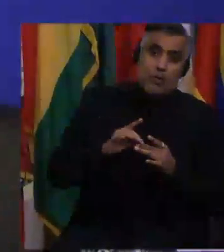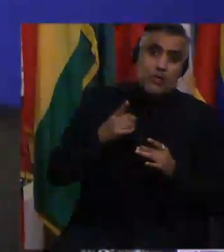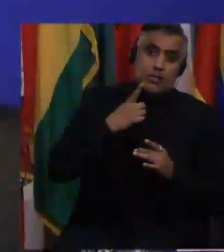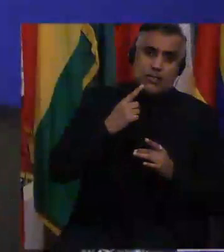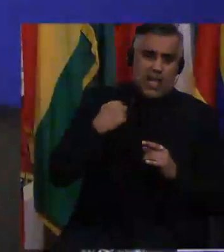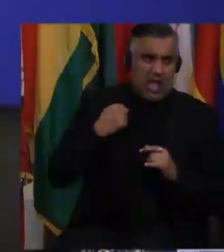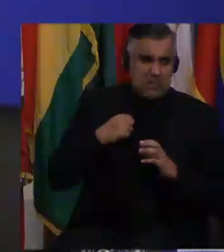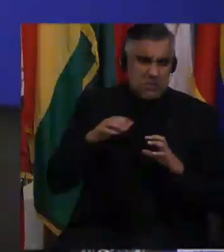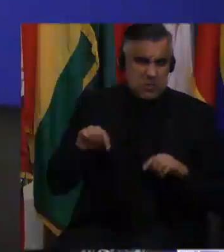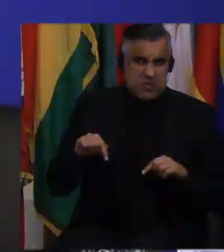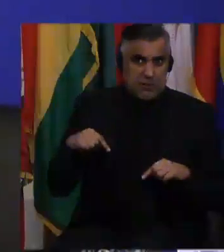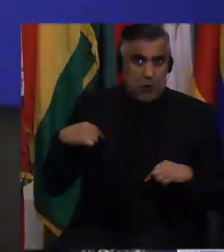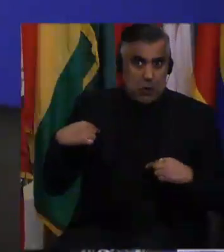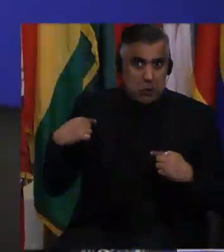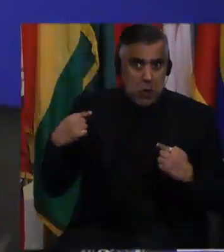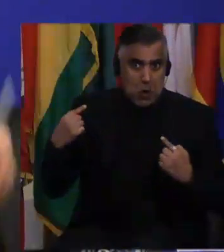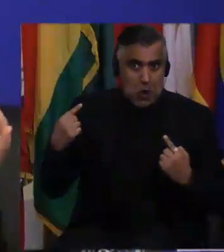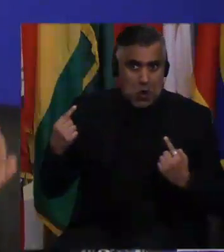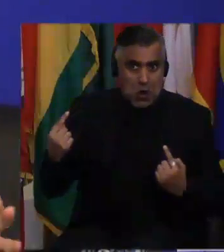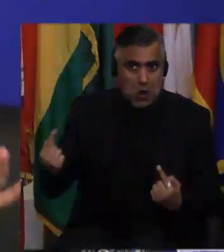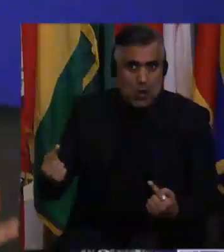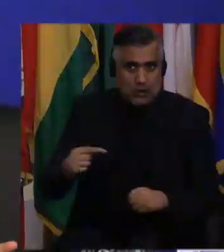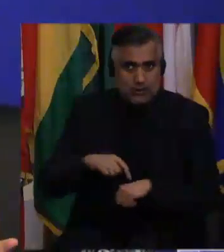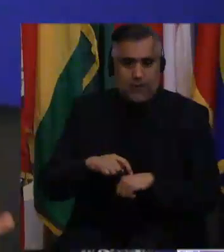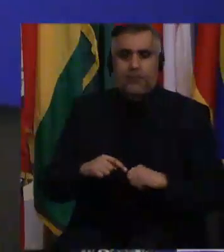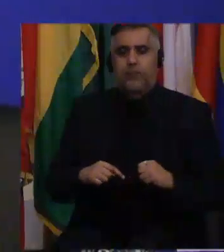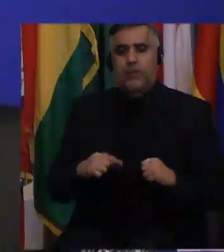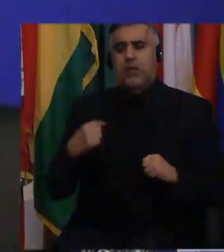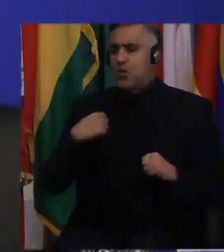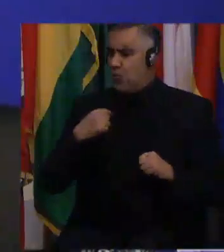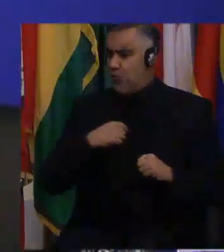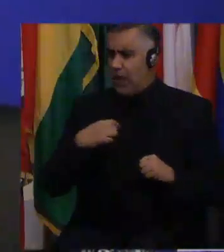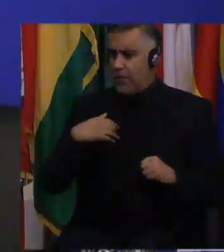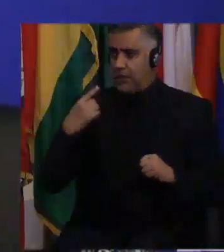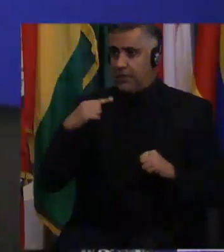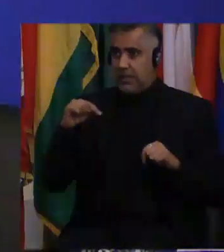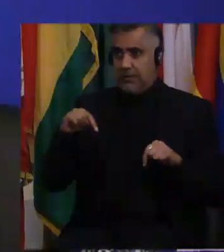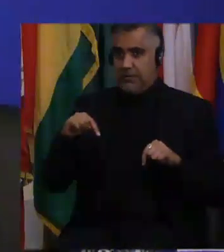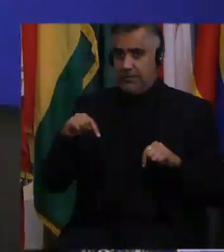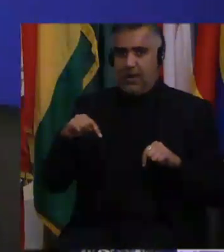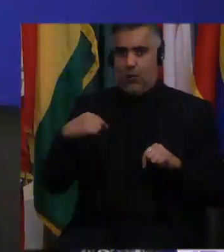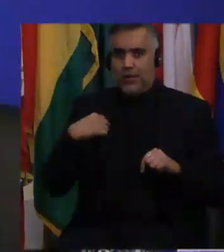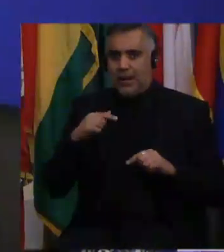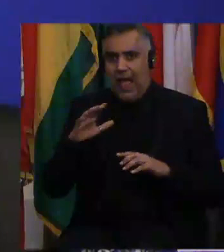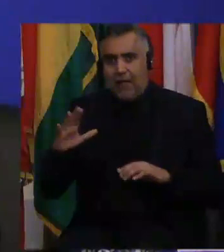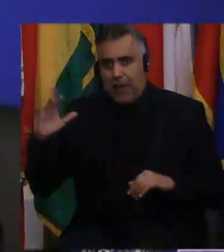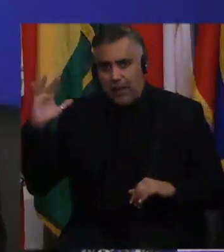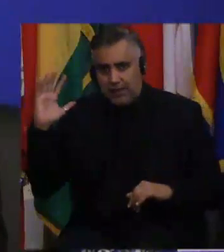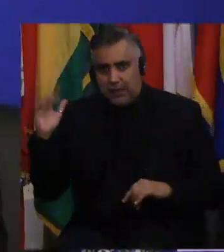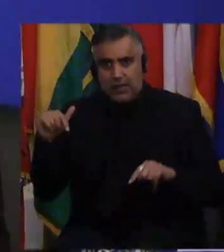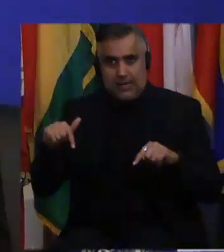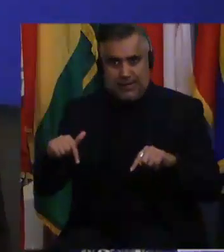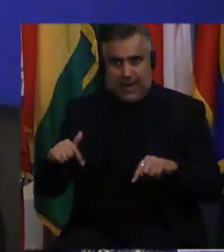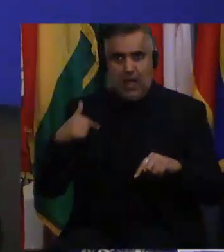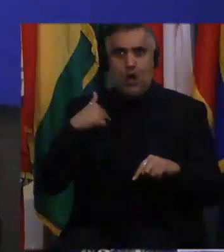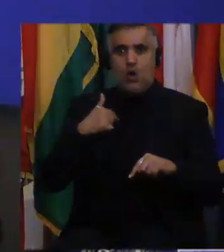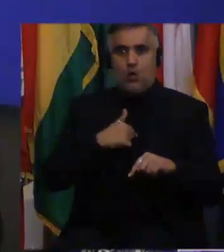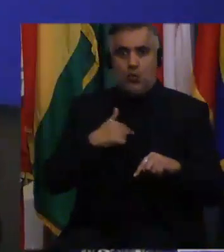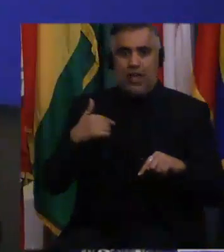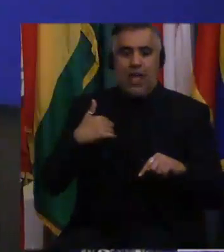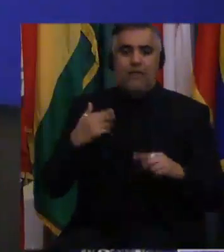I've been doing this for a long time now. We have something we didn't have when I started to do this, and that